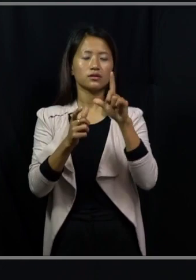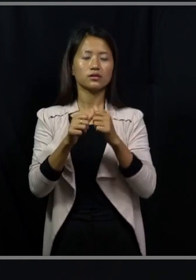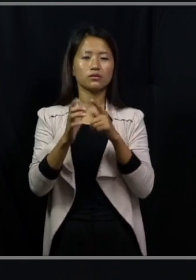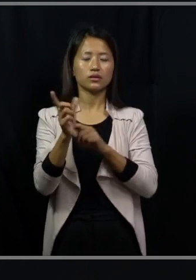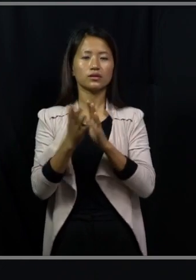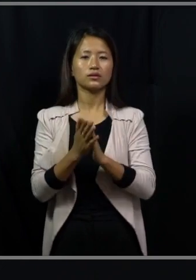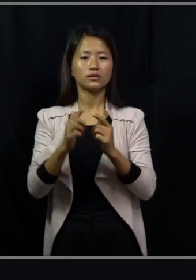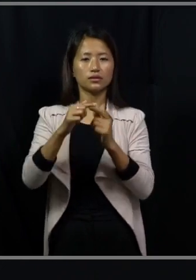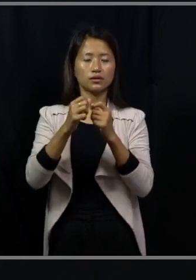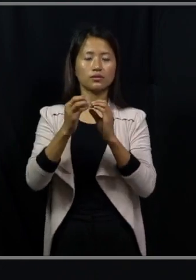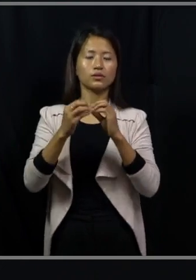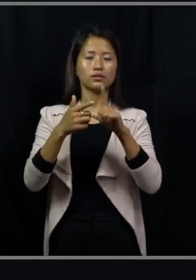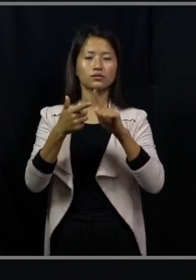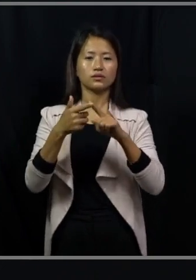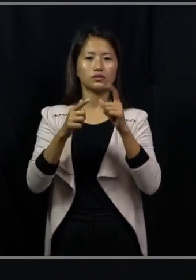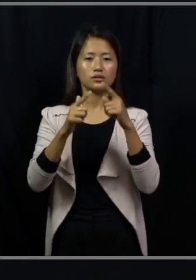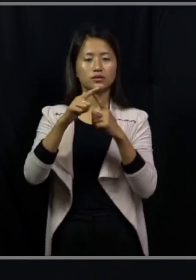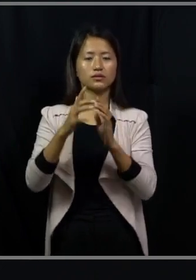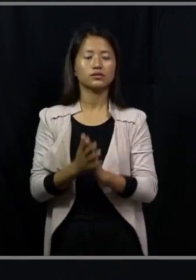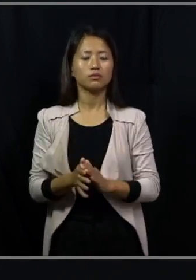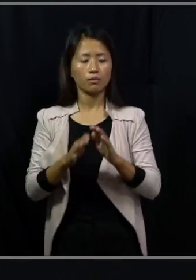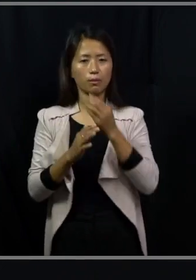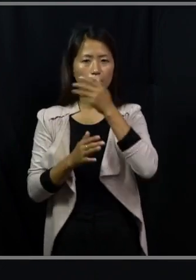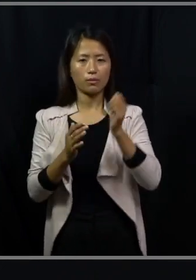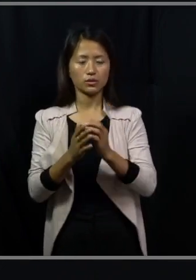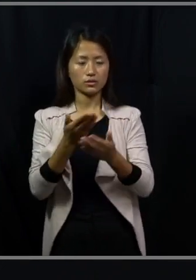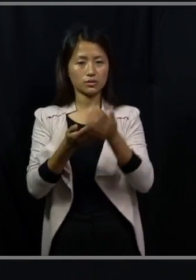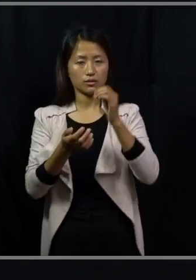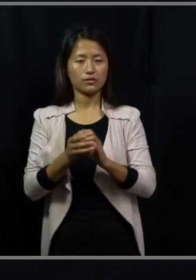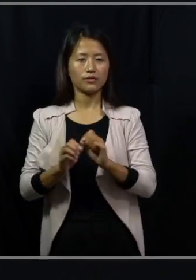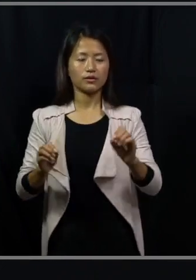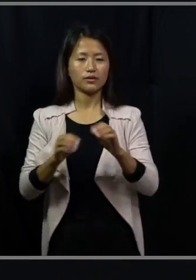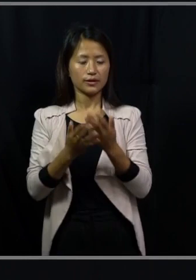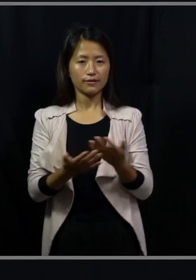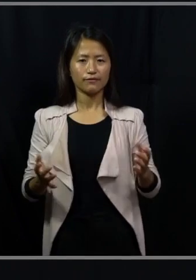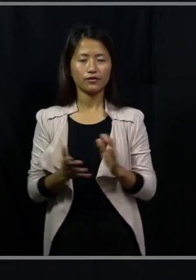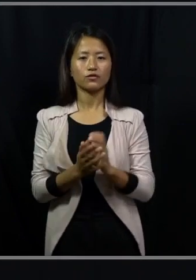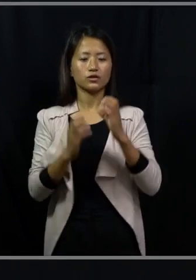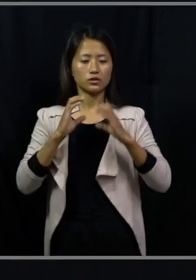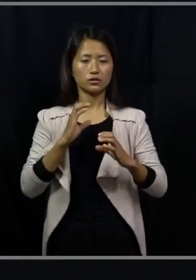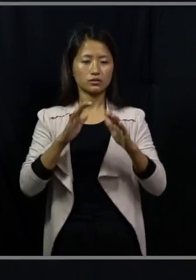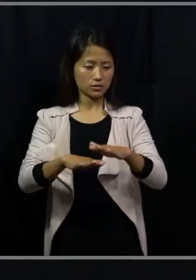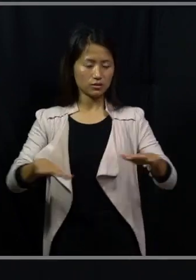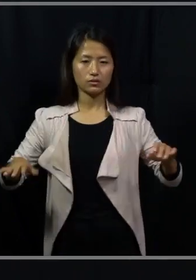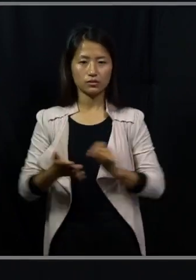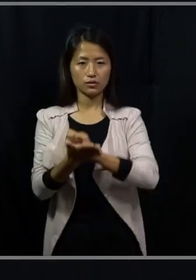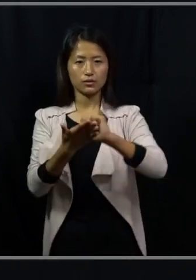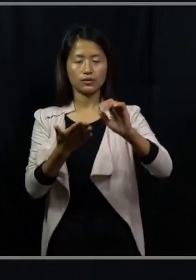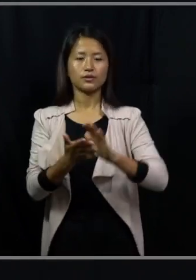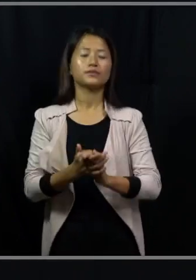and this was considered the most convenient for children struggling to learn writing. And